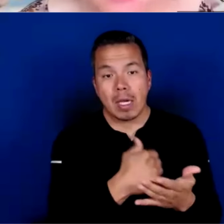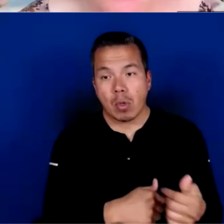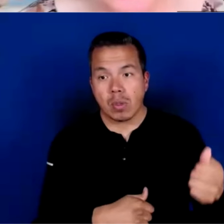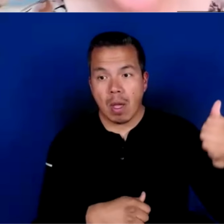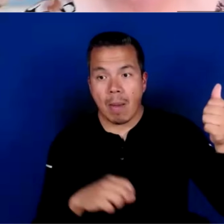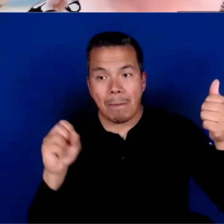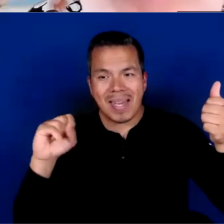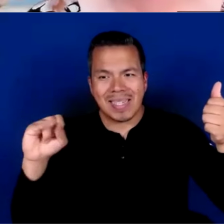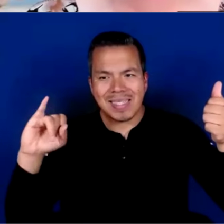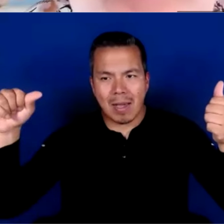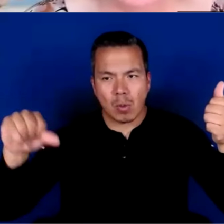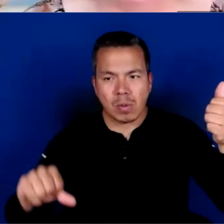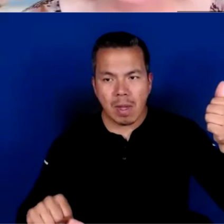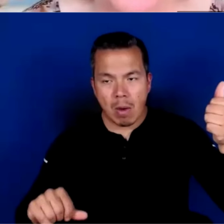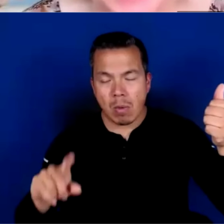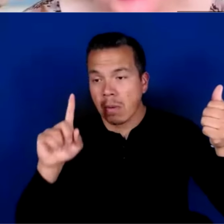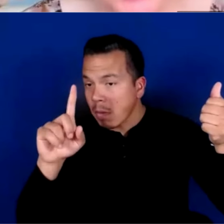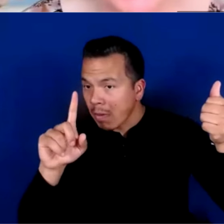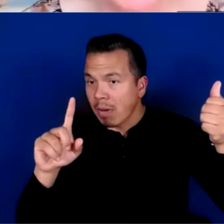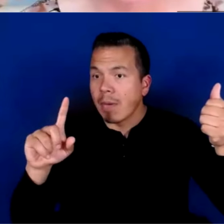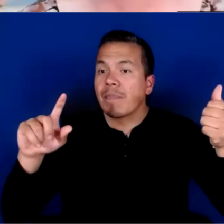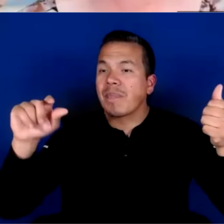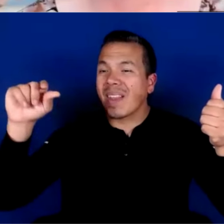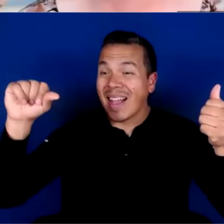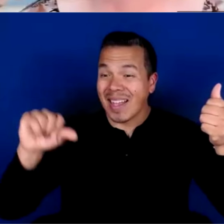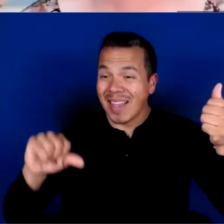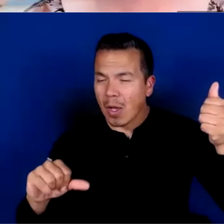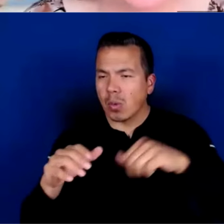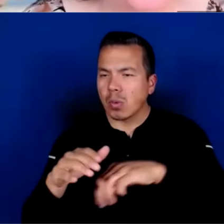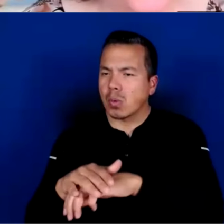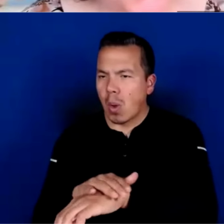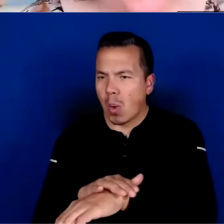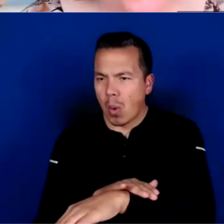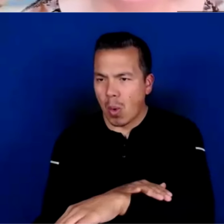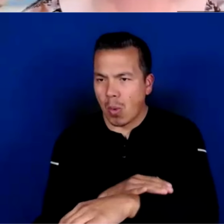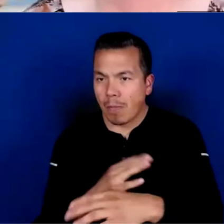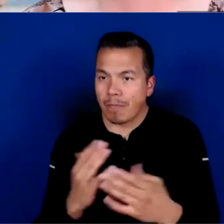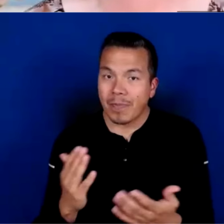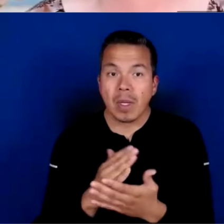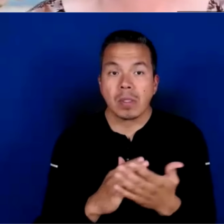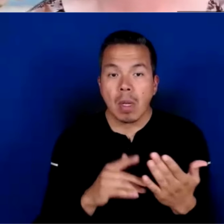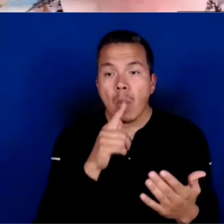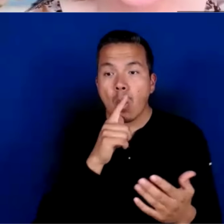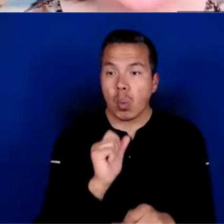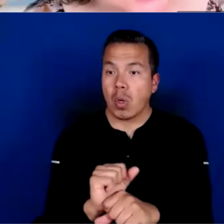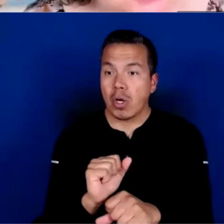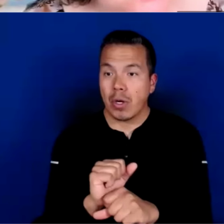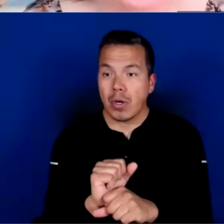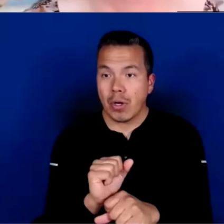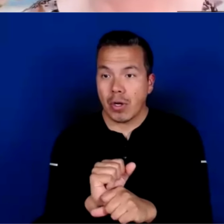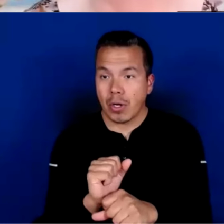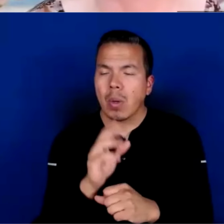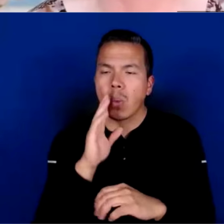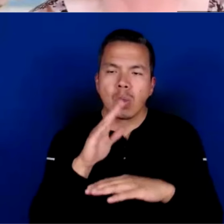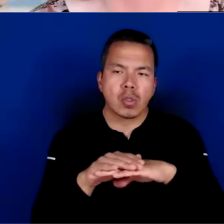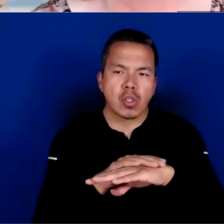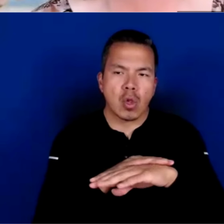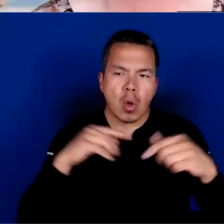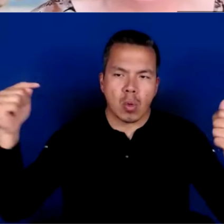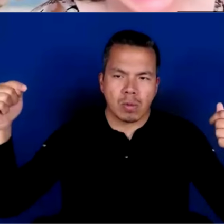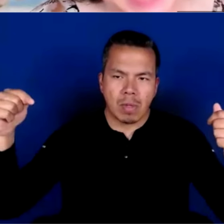goes down, but it goes down gradually. So for people who are working, it's going to be a slow deduction. They're